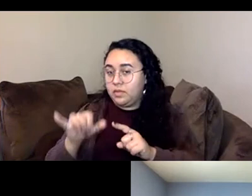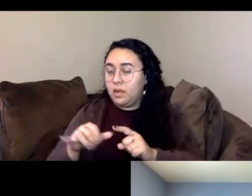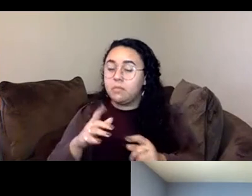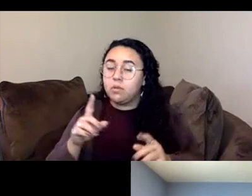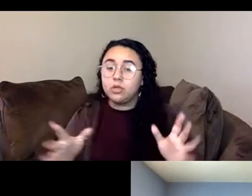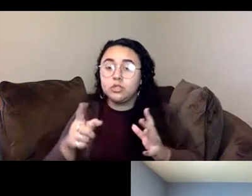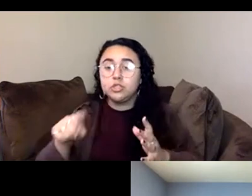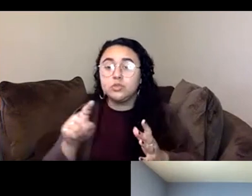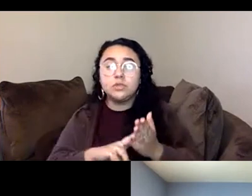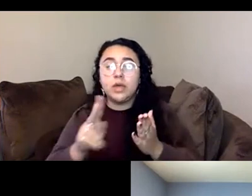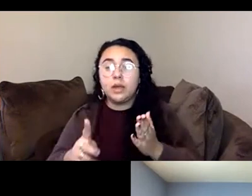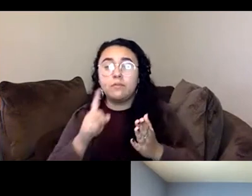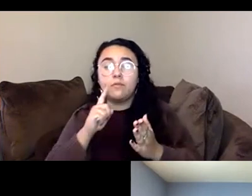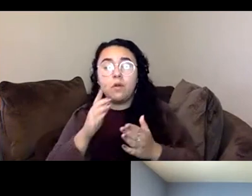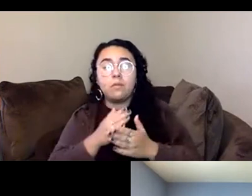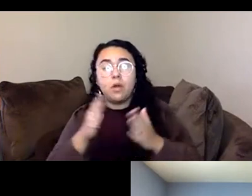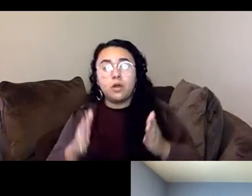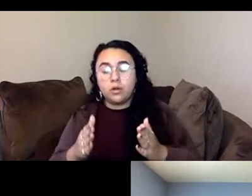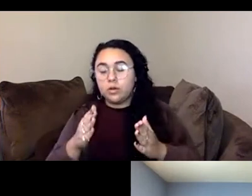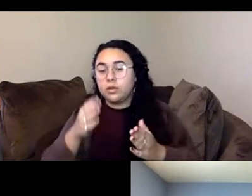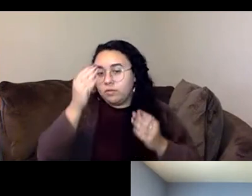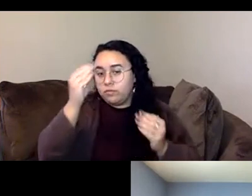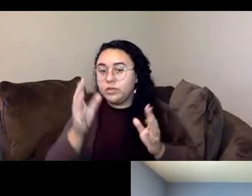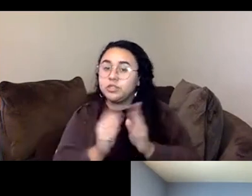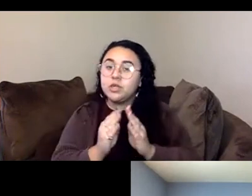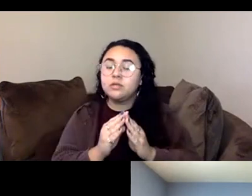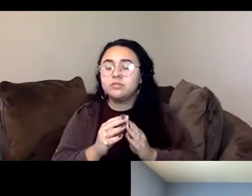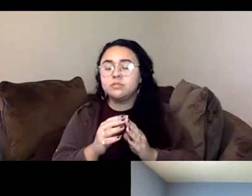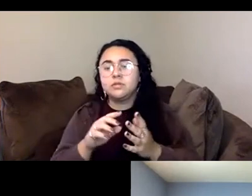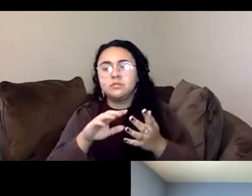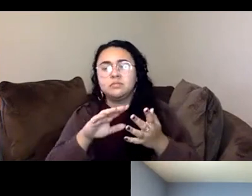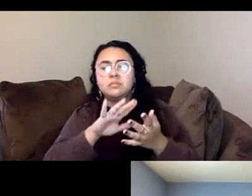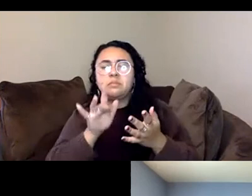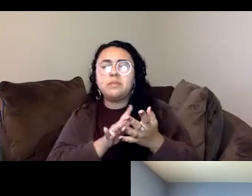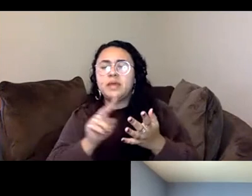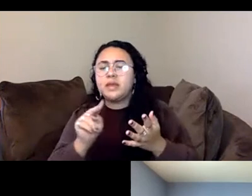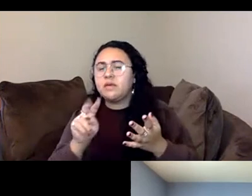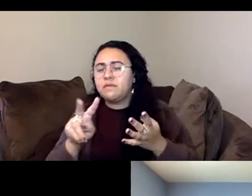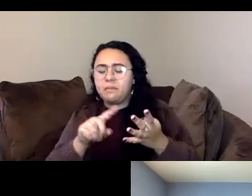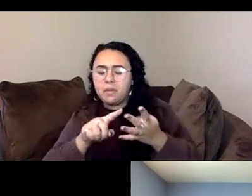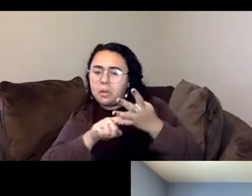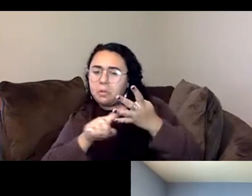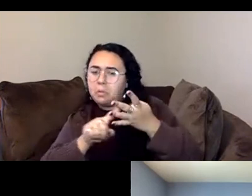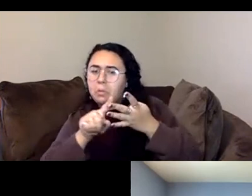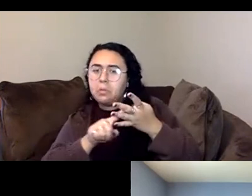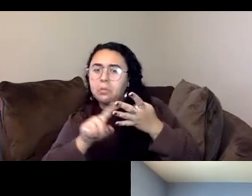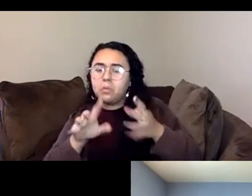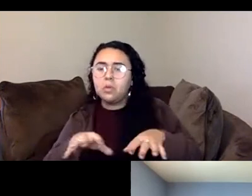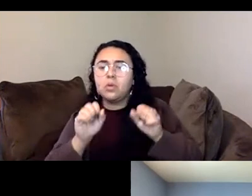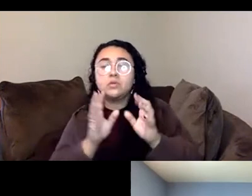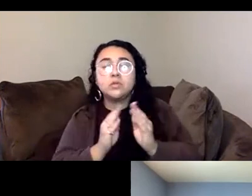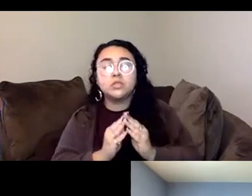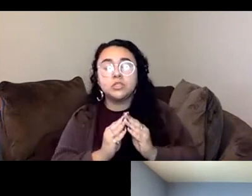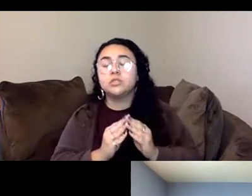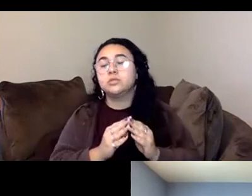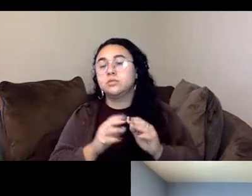partner information sessions. So in mid-November, we're going to hold some sessions where you can come and talk to the staff, meet some of our partners in a